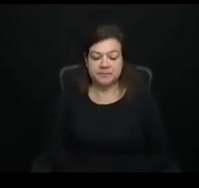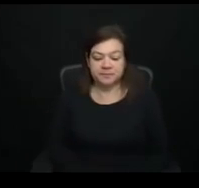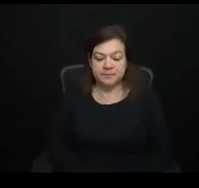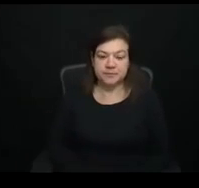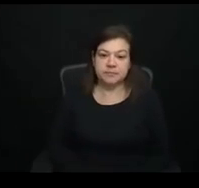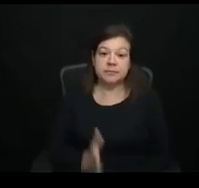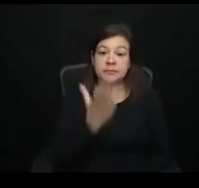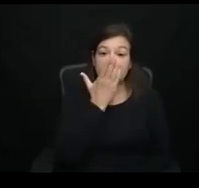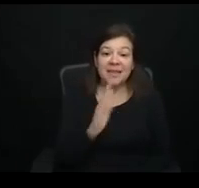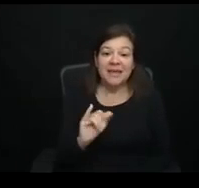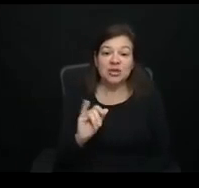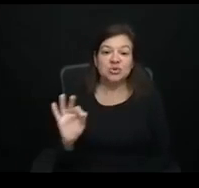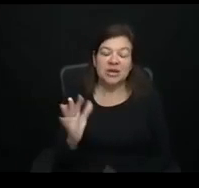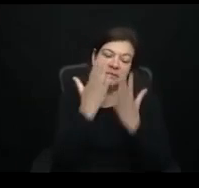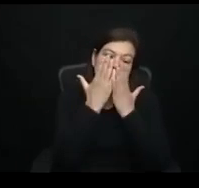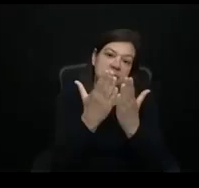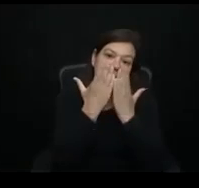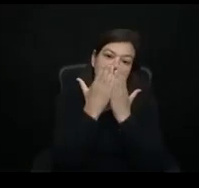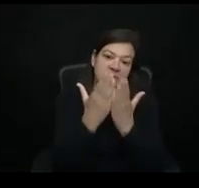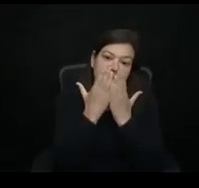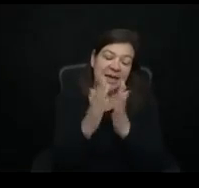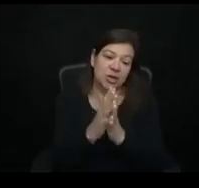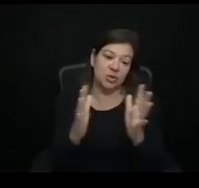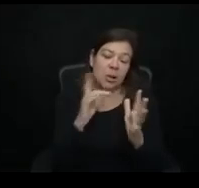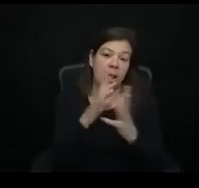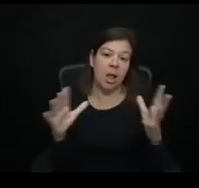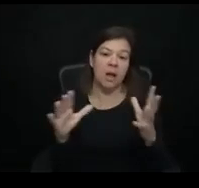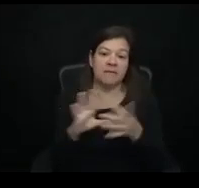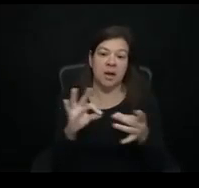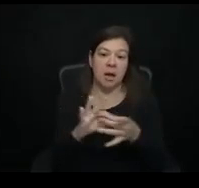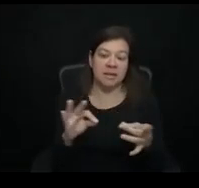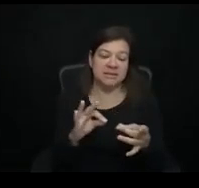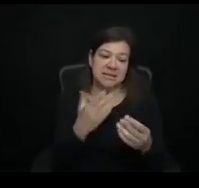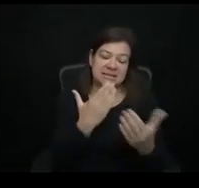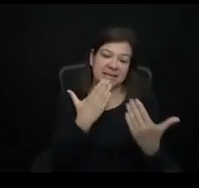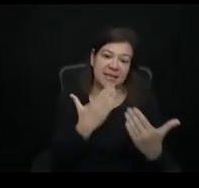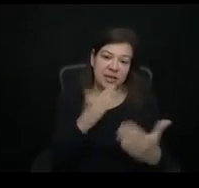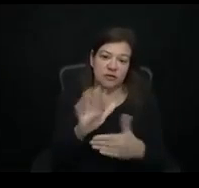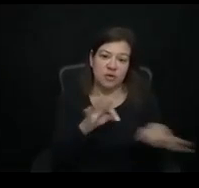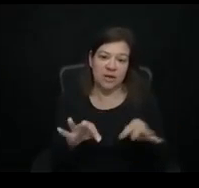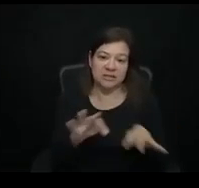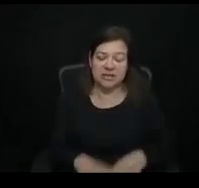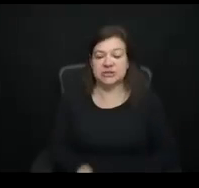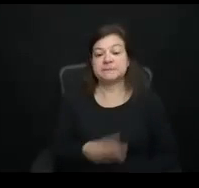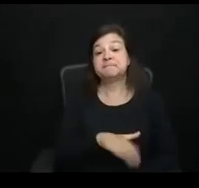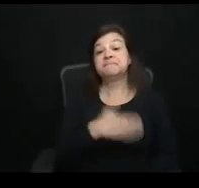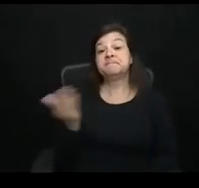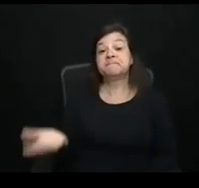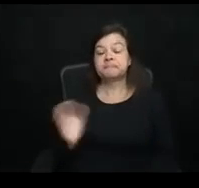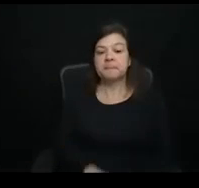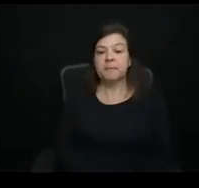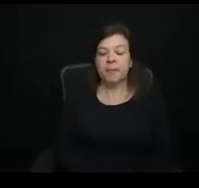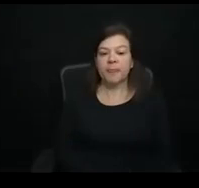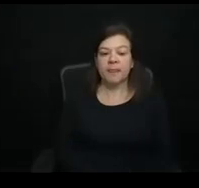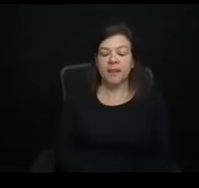Jeff, and lots of thank yous in the comments today for your explanation of things. We appreciate it. Next, I have a couple questions for Incident